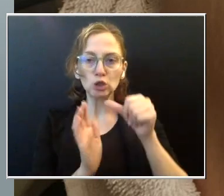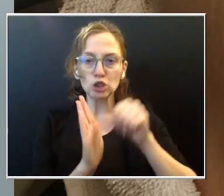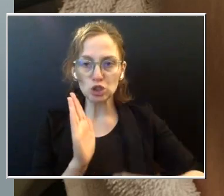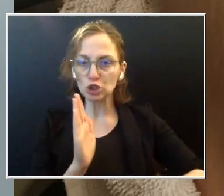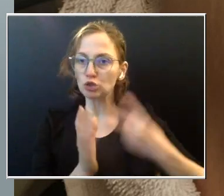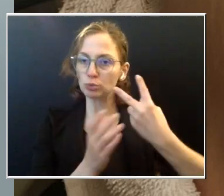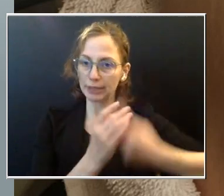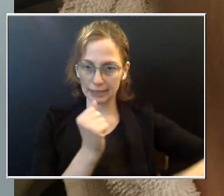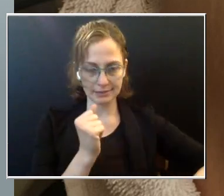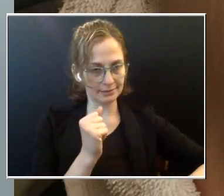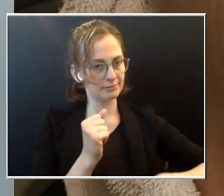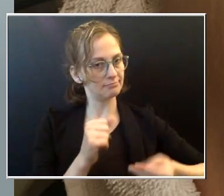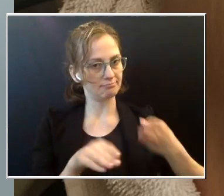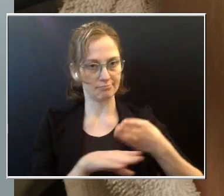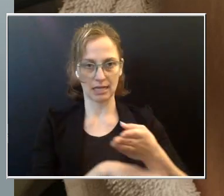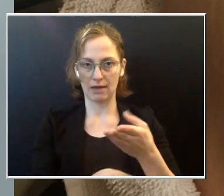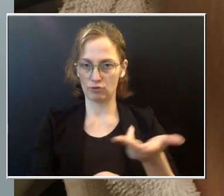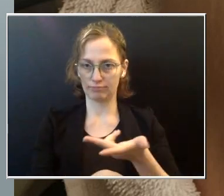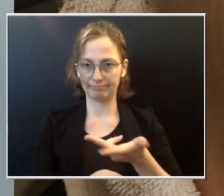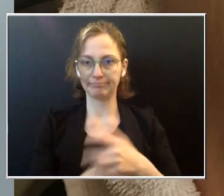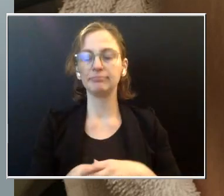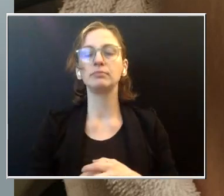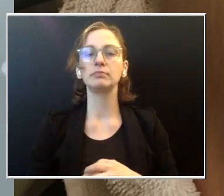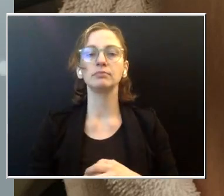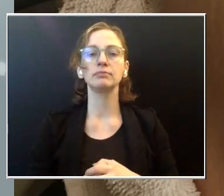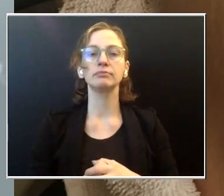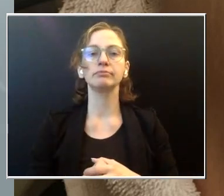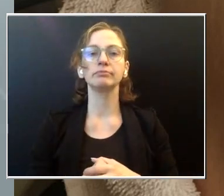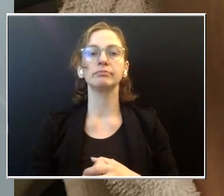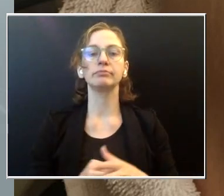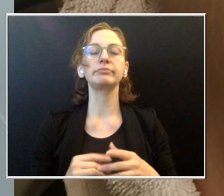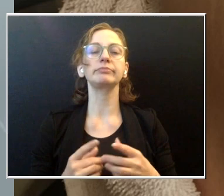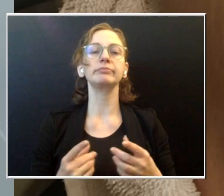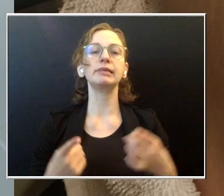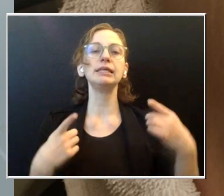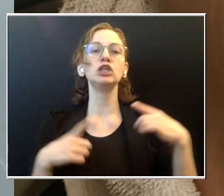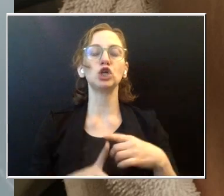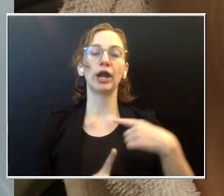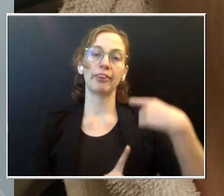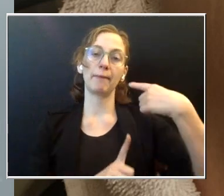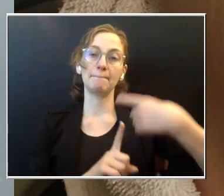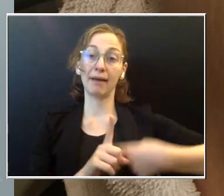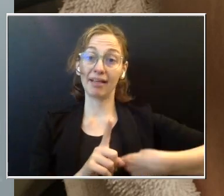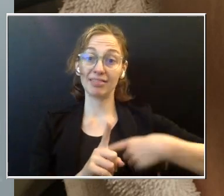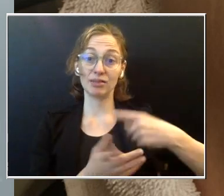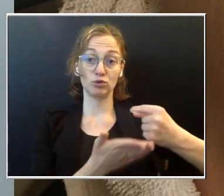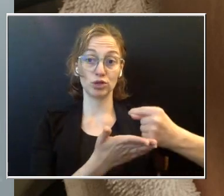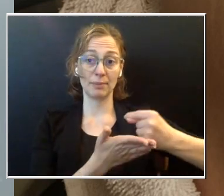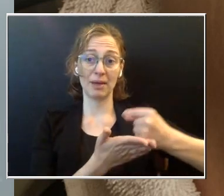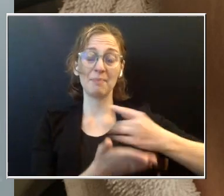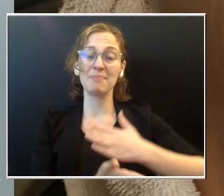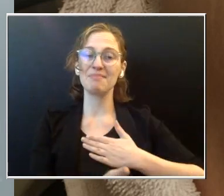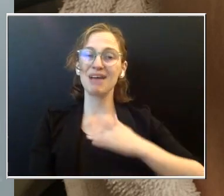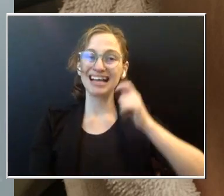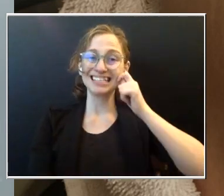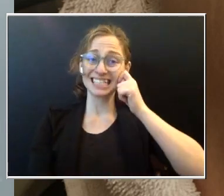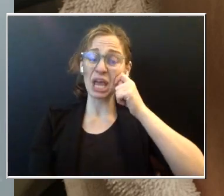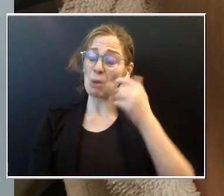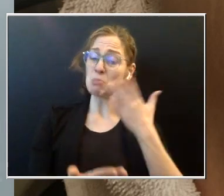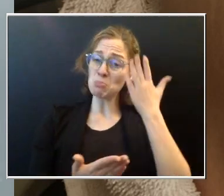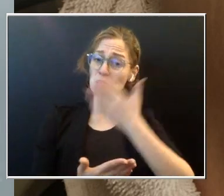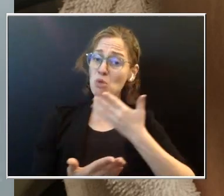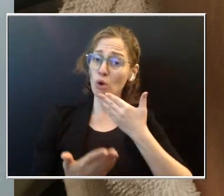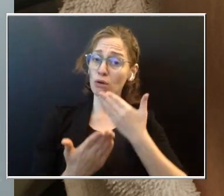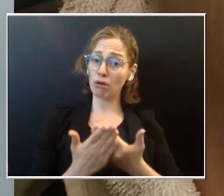And during the month-long treatment, my skin, my tissue was really looking good. And it